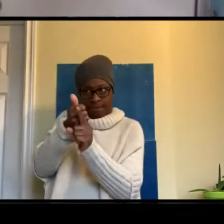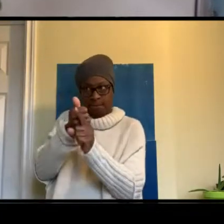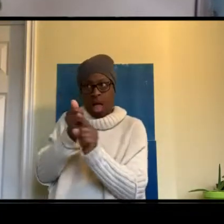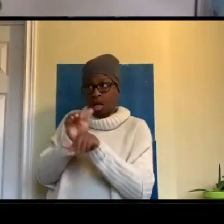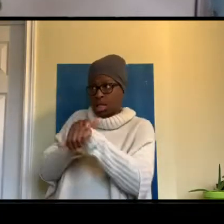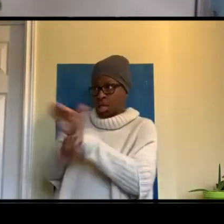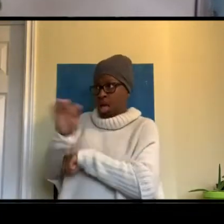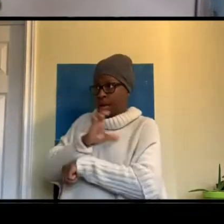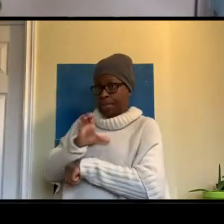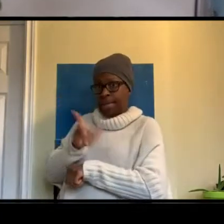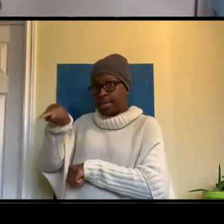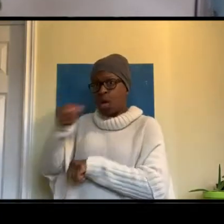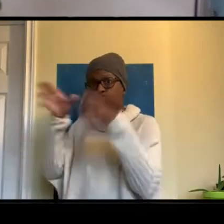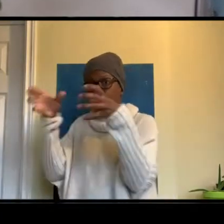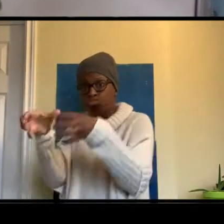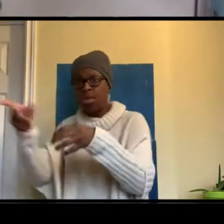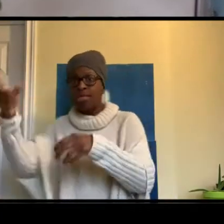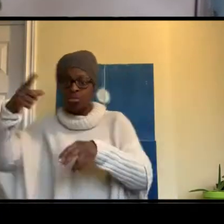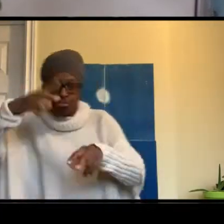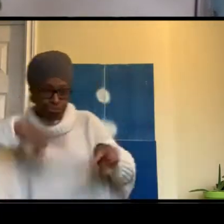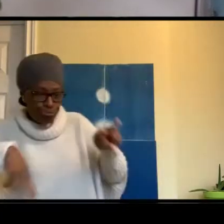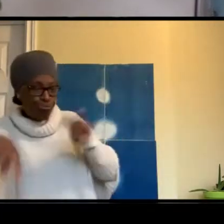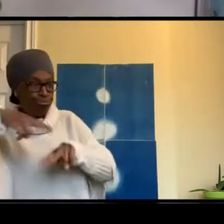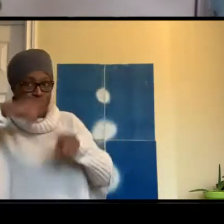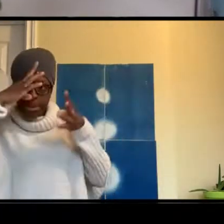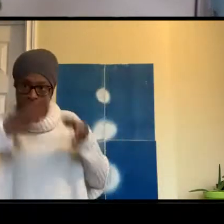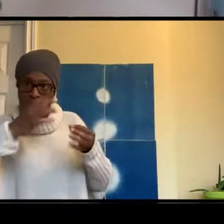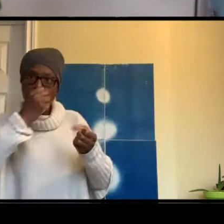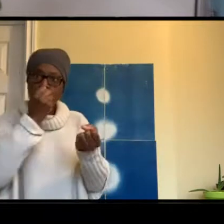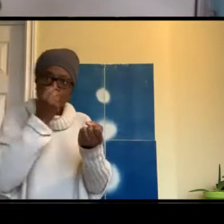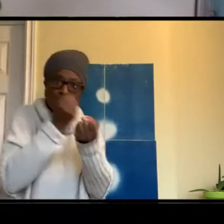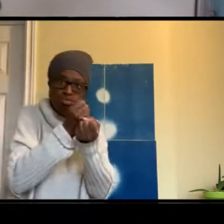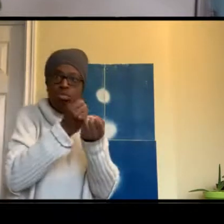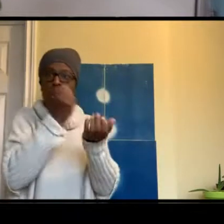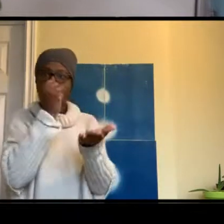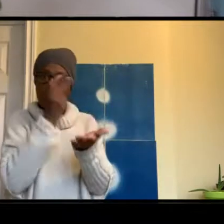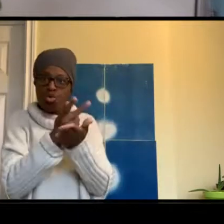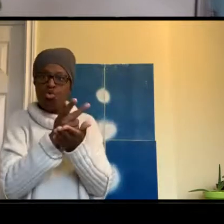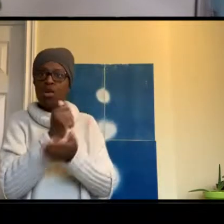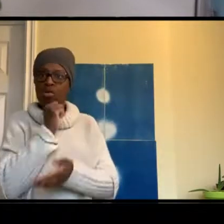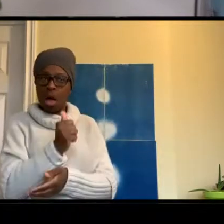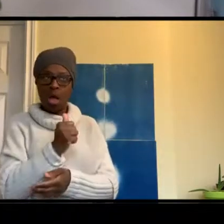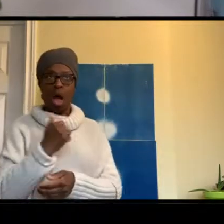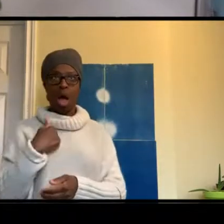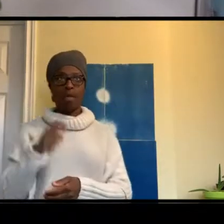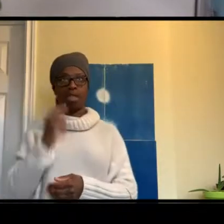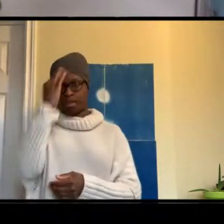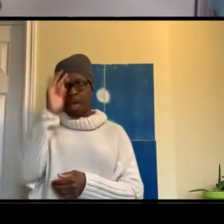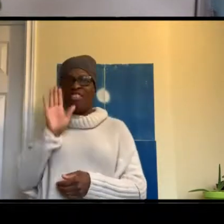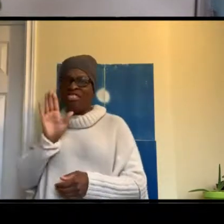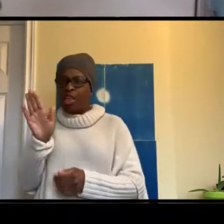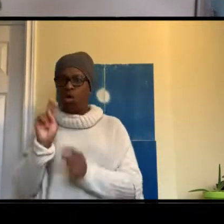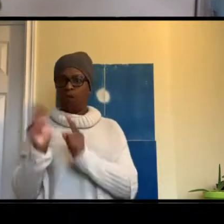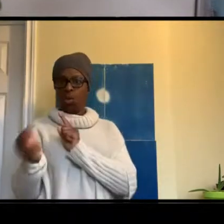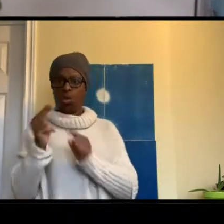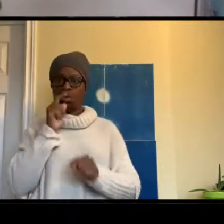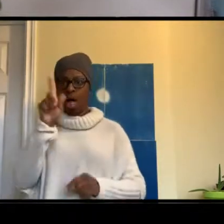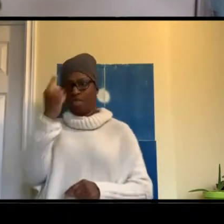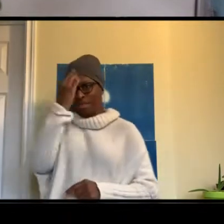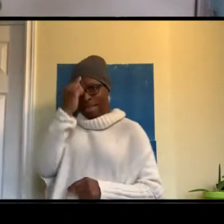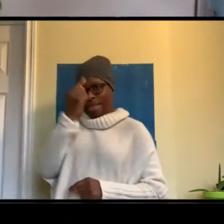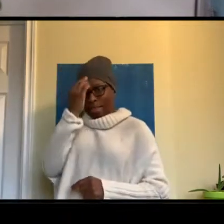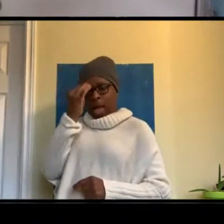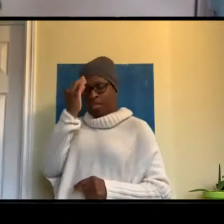together, I think that's really a great way to sort of think about, what a grant can do